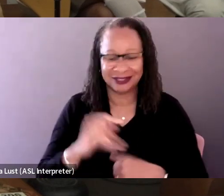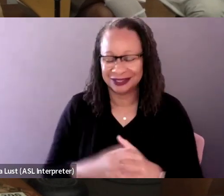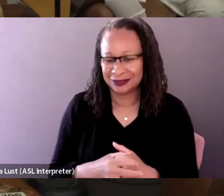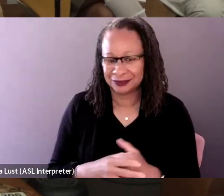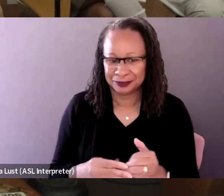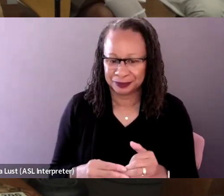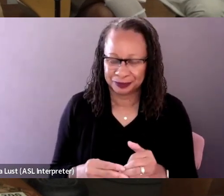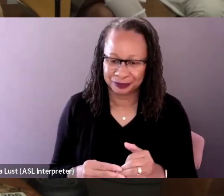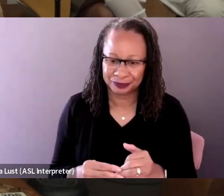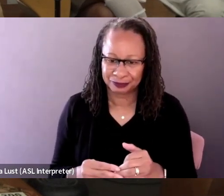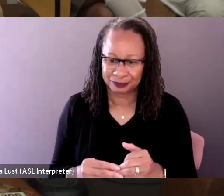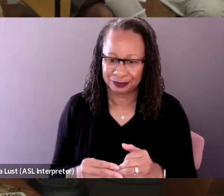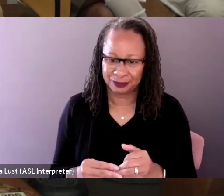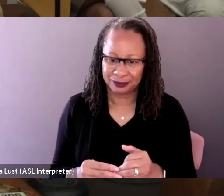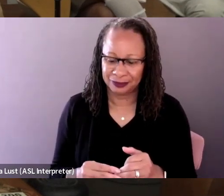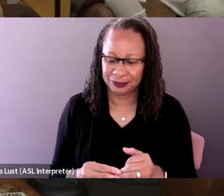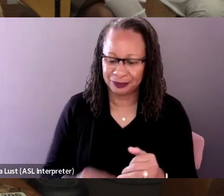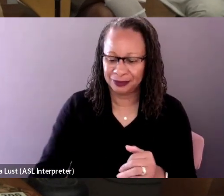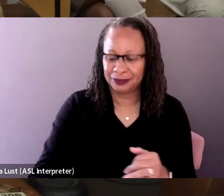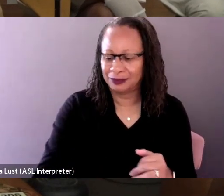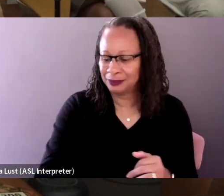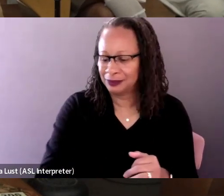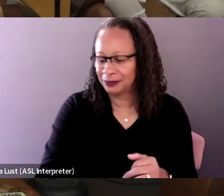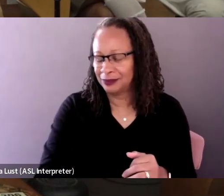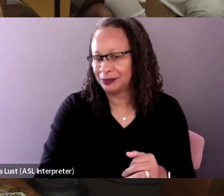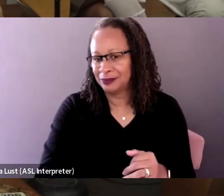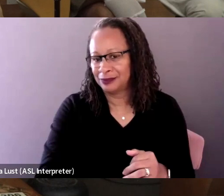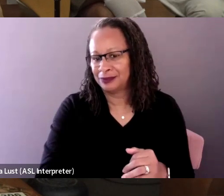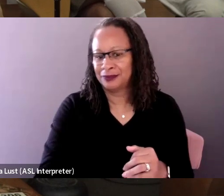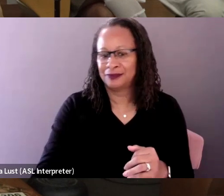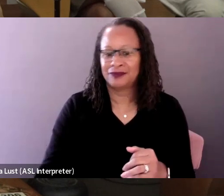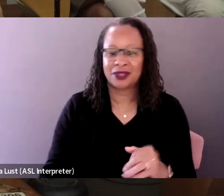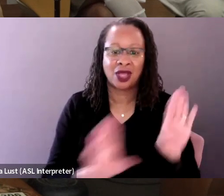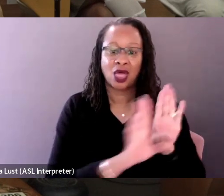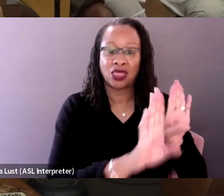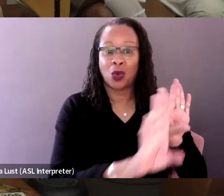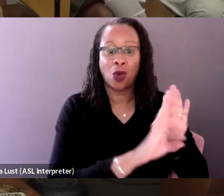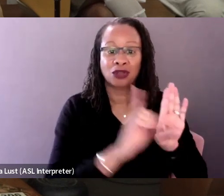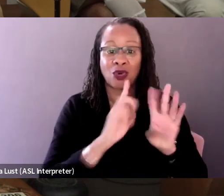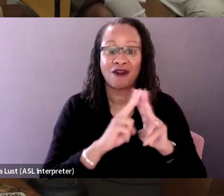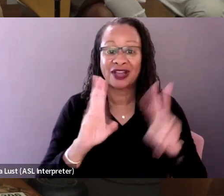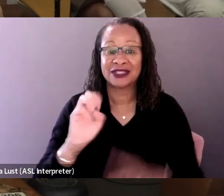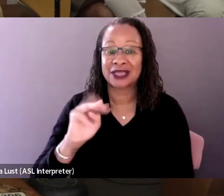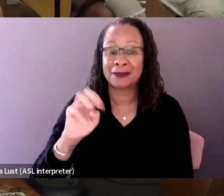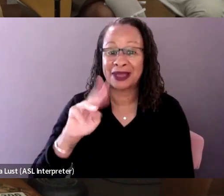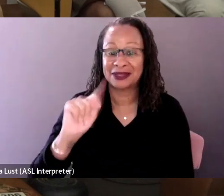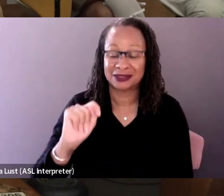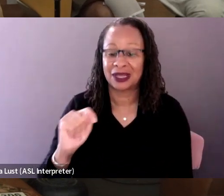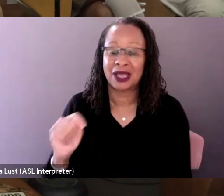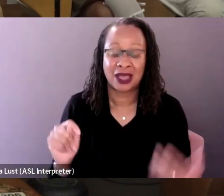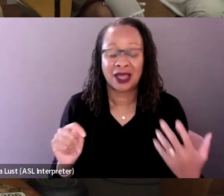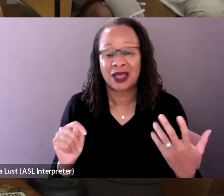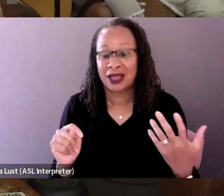Because this is us. Oh, the walls here are us, and I just really love the new Parkway for being, true to